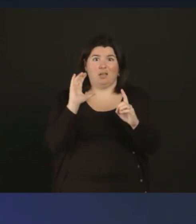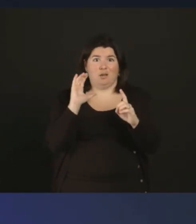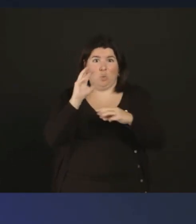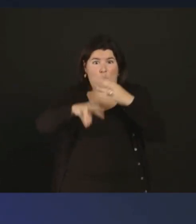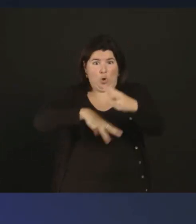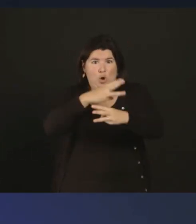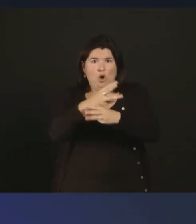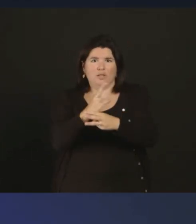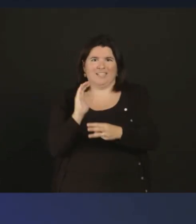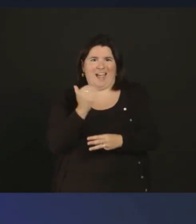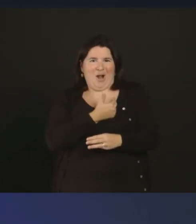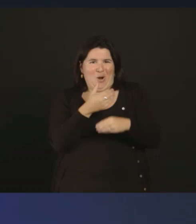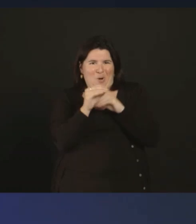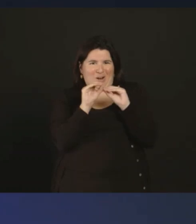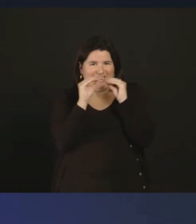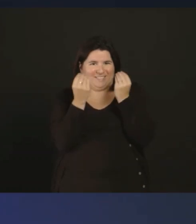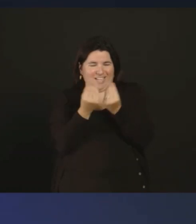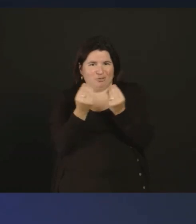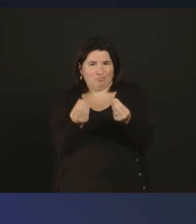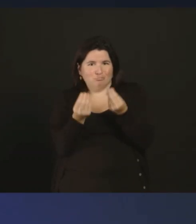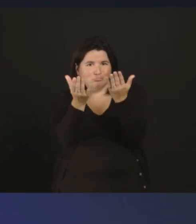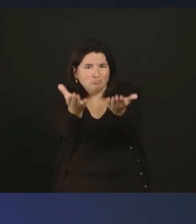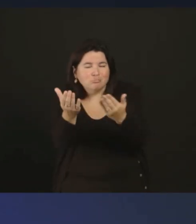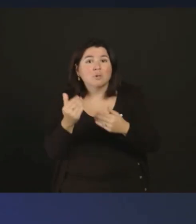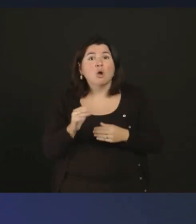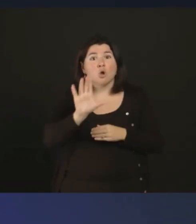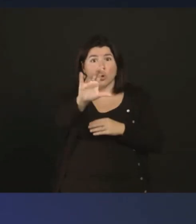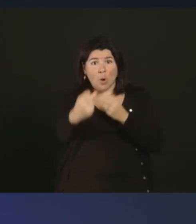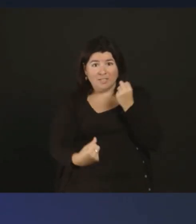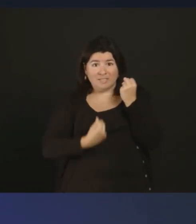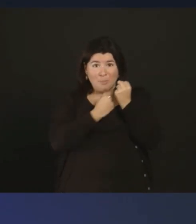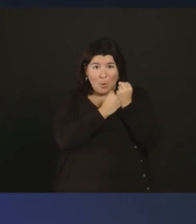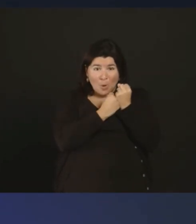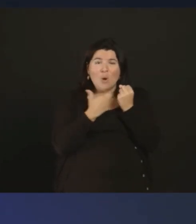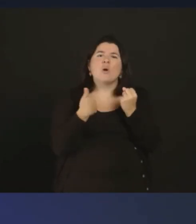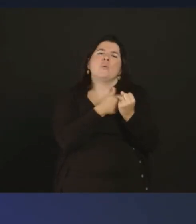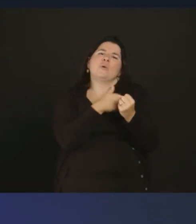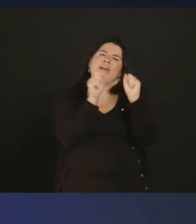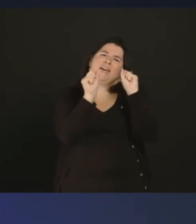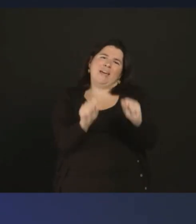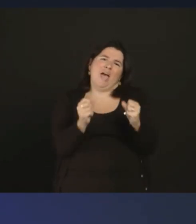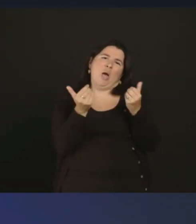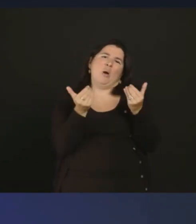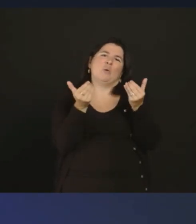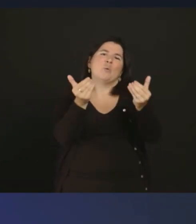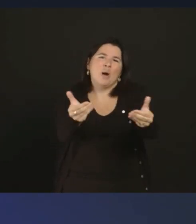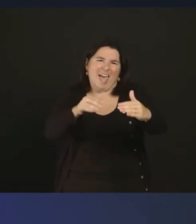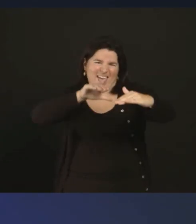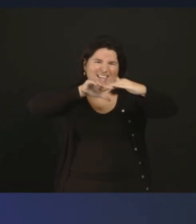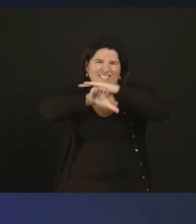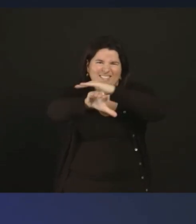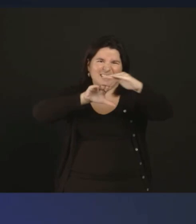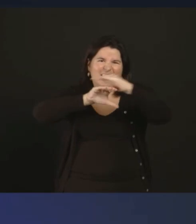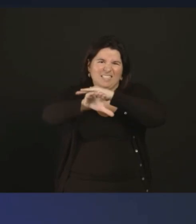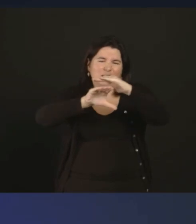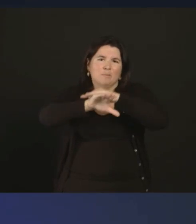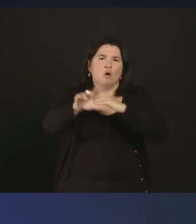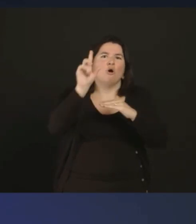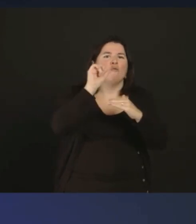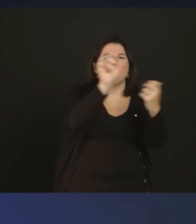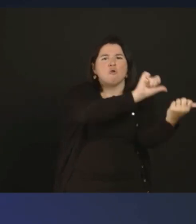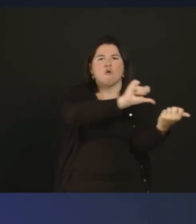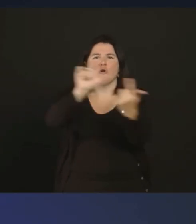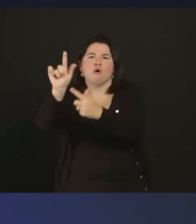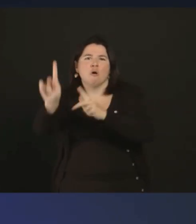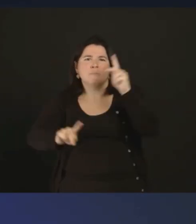provides. With your support, we can make Greater Cincinnati the most accessible place for the hearing and speech